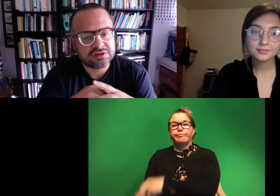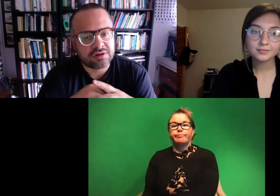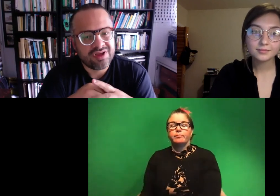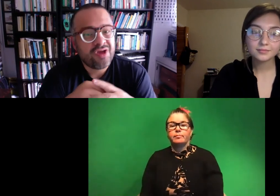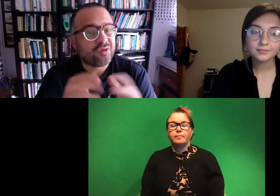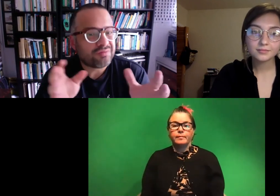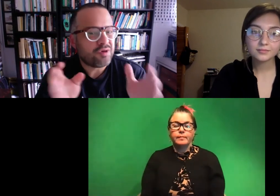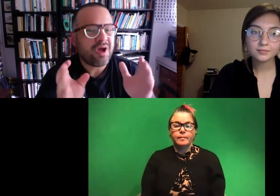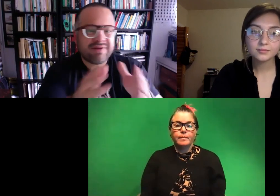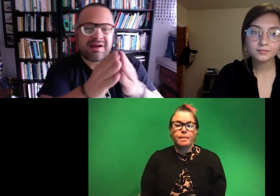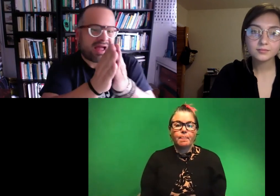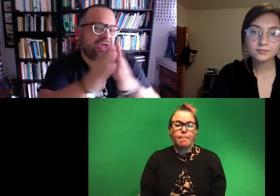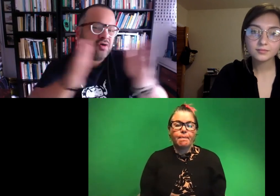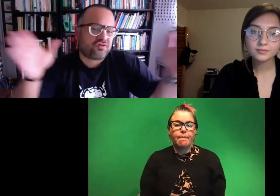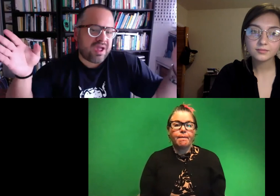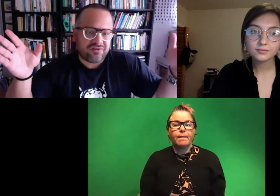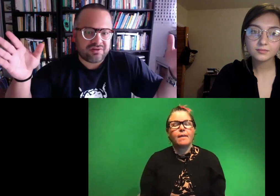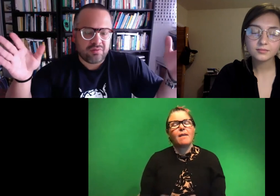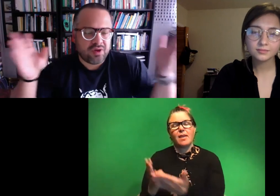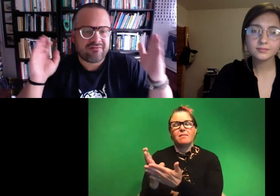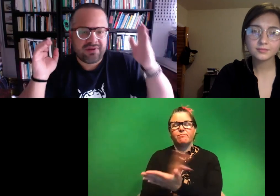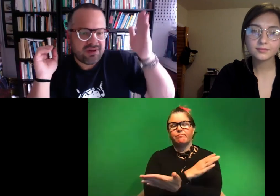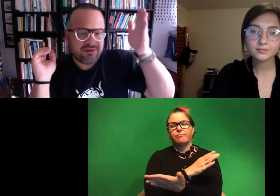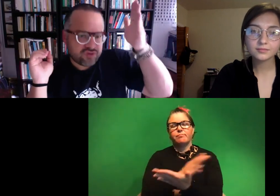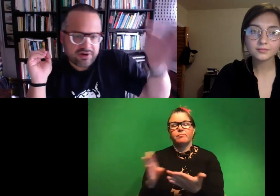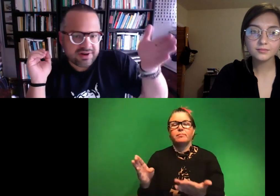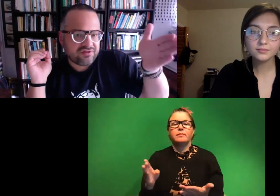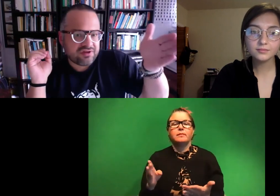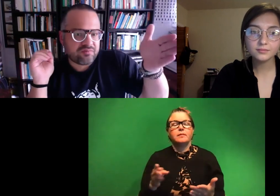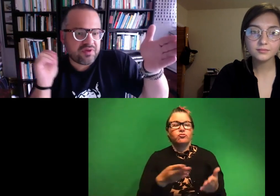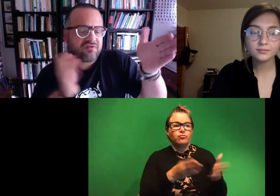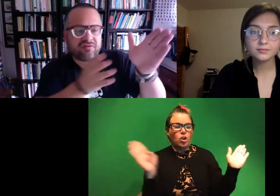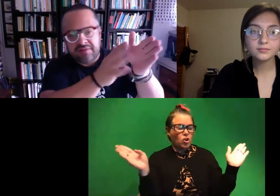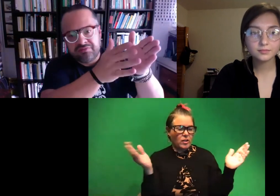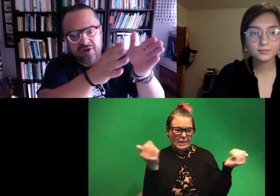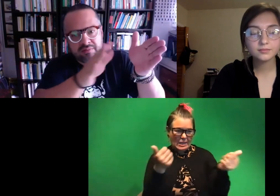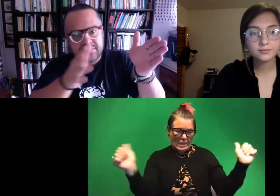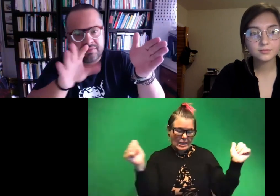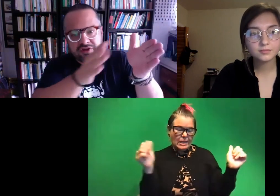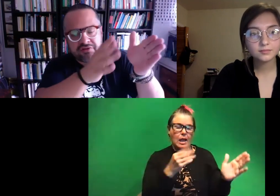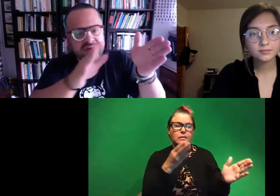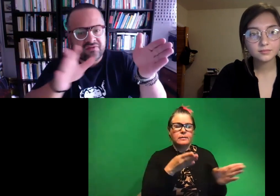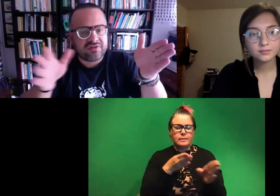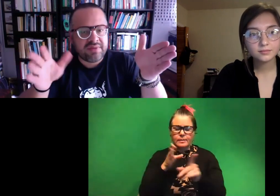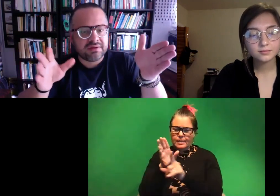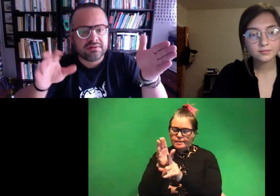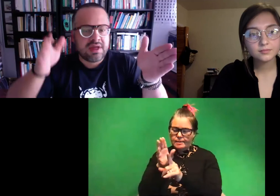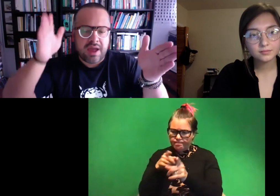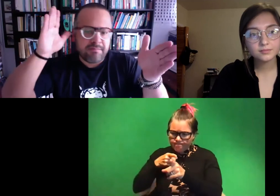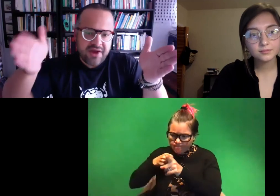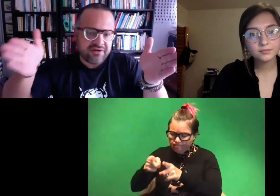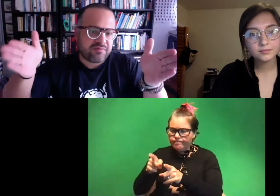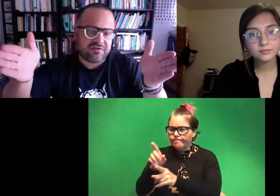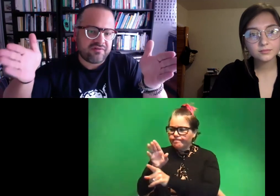to the dung. So you have a huge range. No, you have generalistic species and some degrees in the middle,